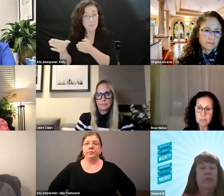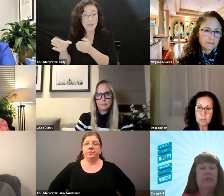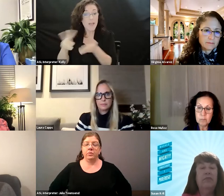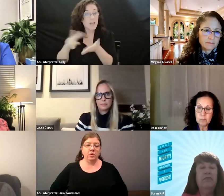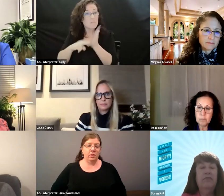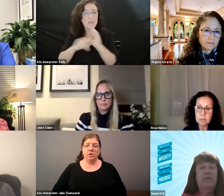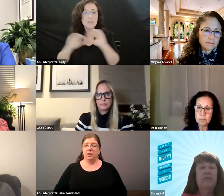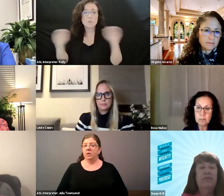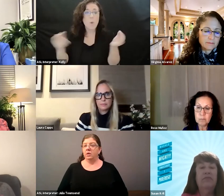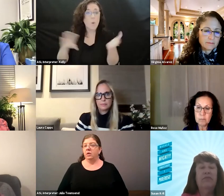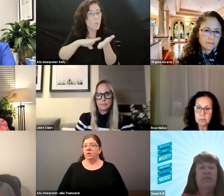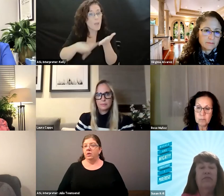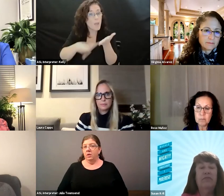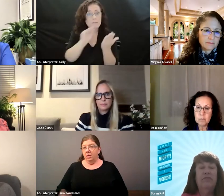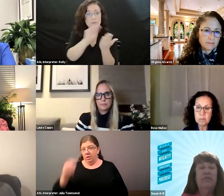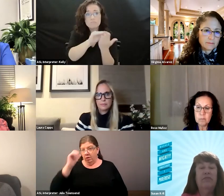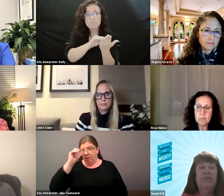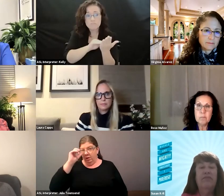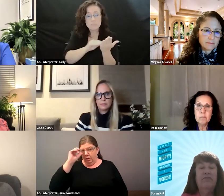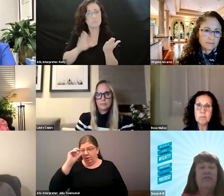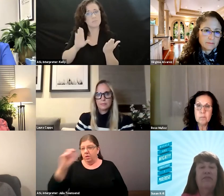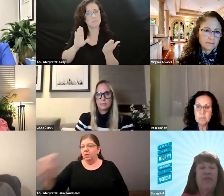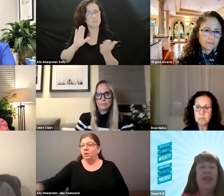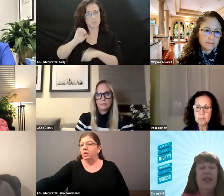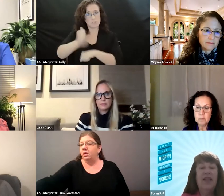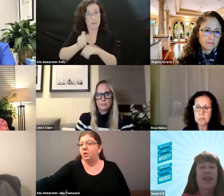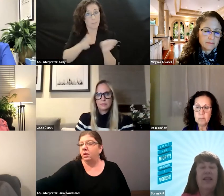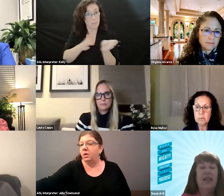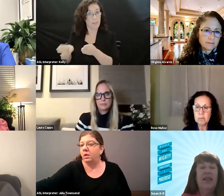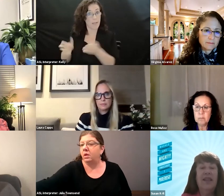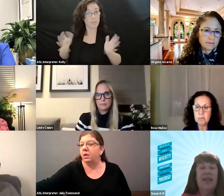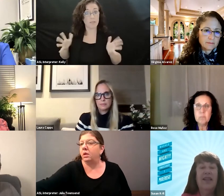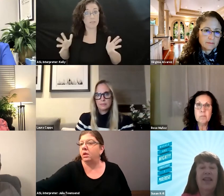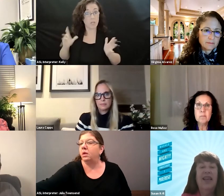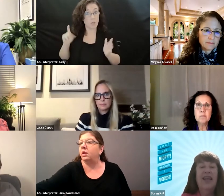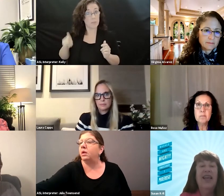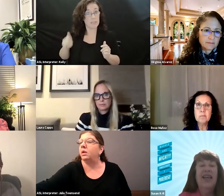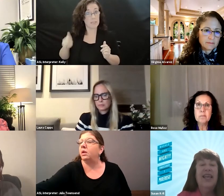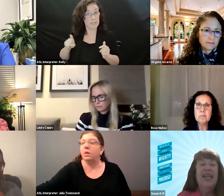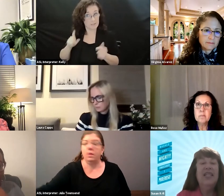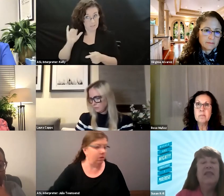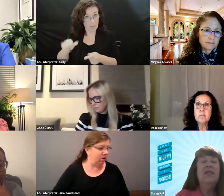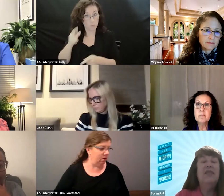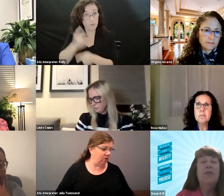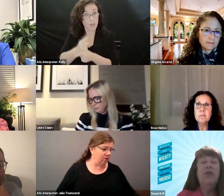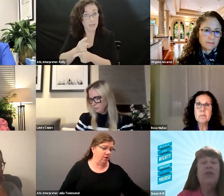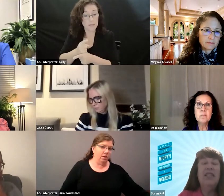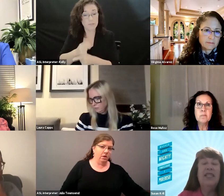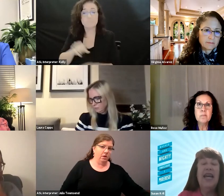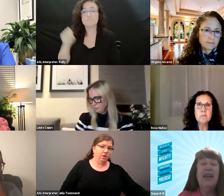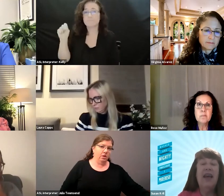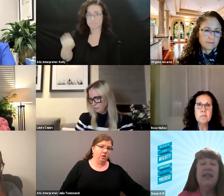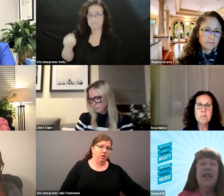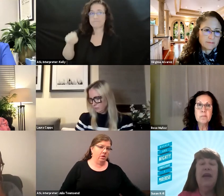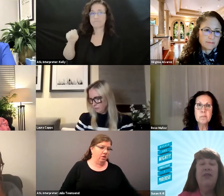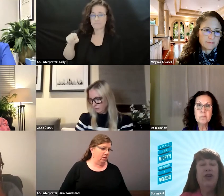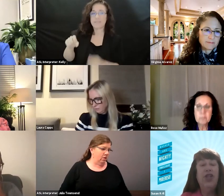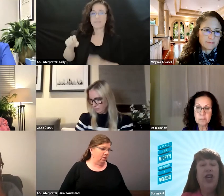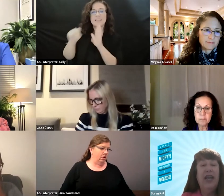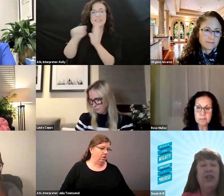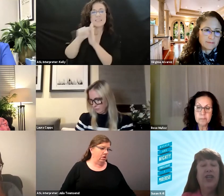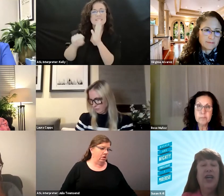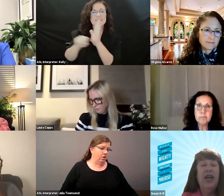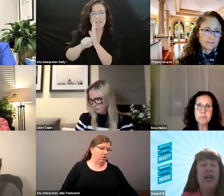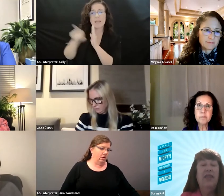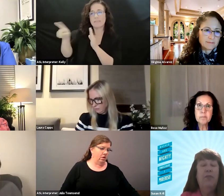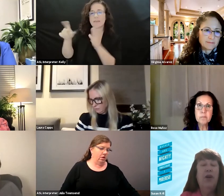waiver anymore it is more about a plan um to get us reopened yes mrs moton the state as they made their